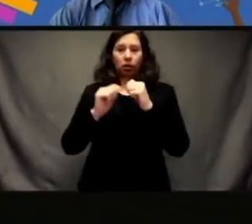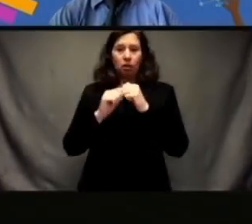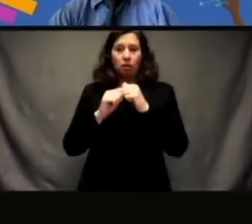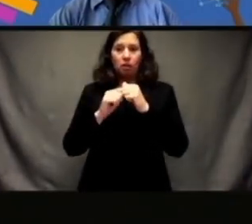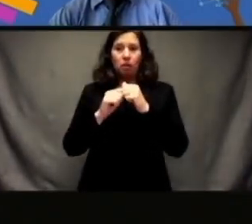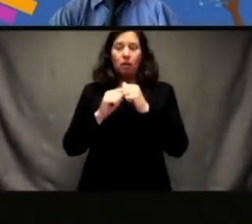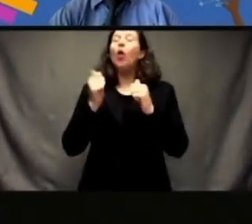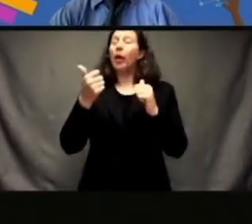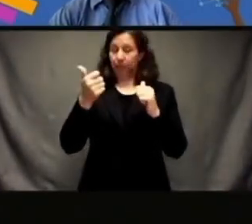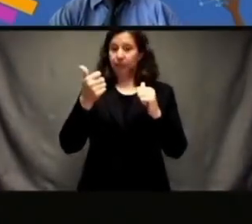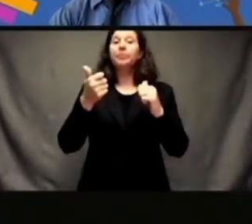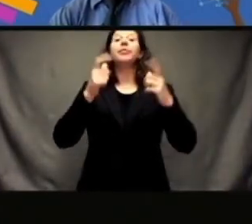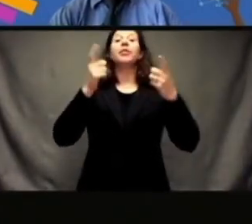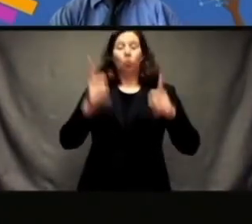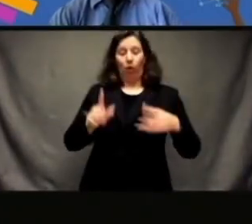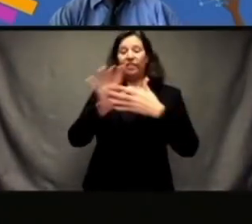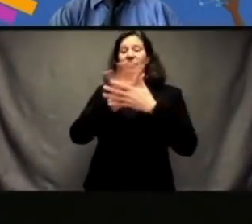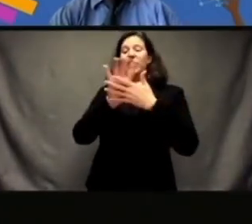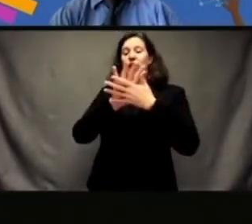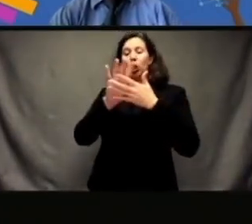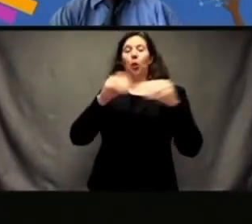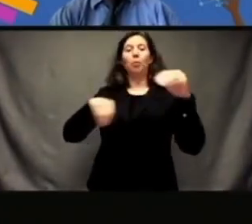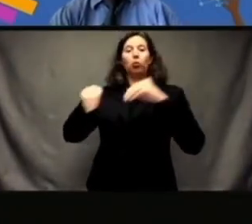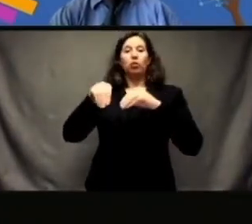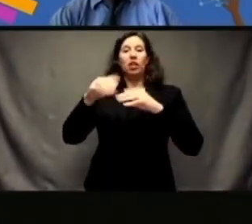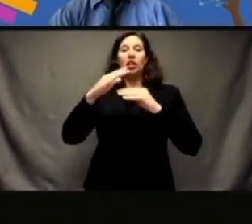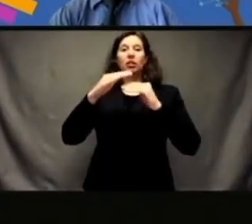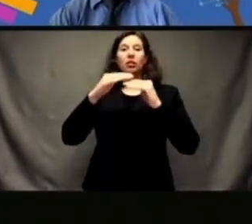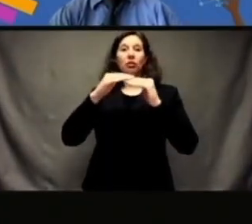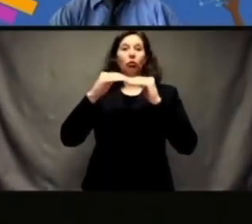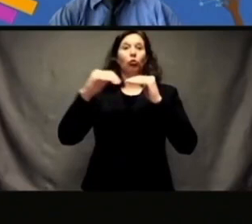Yes, when video motion is greater, we're going to